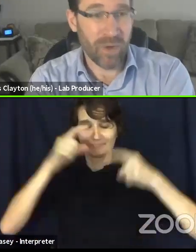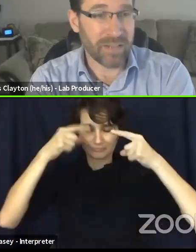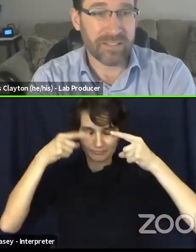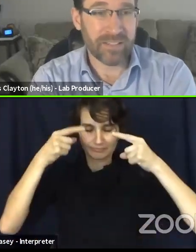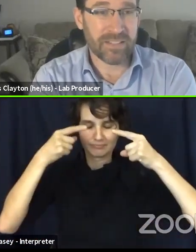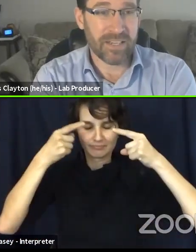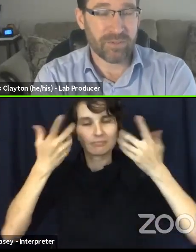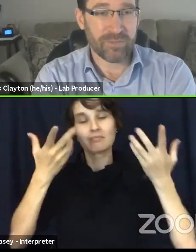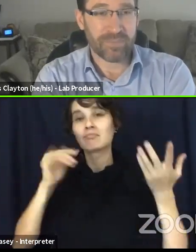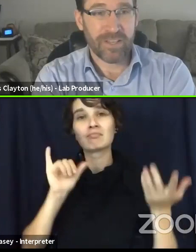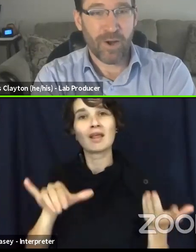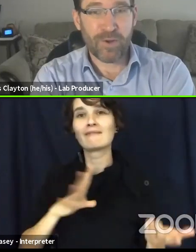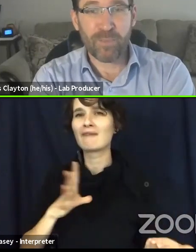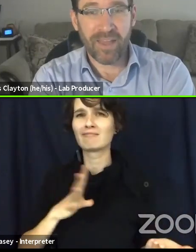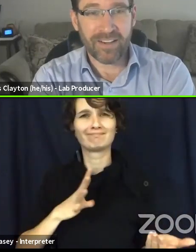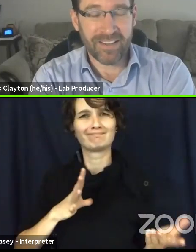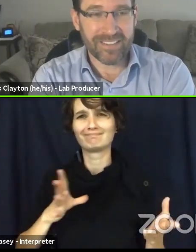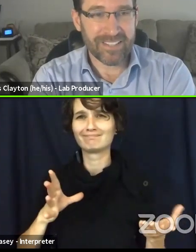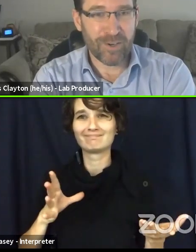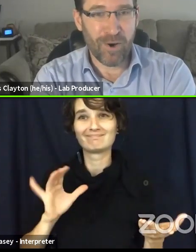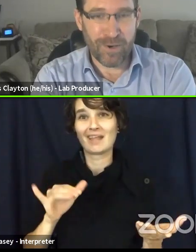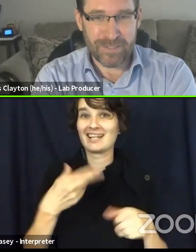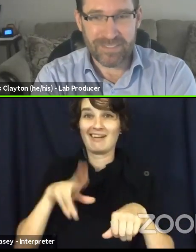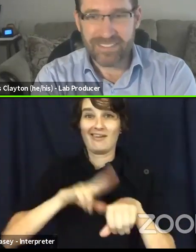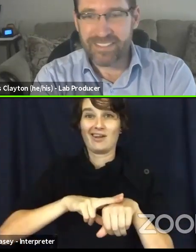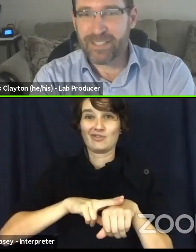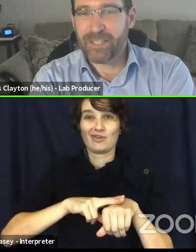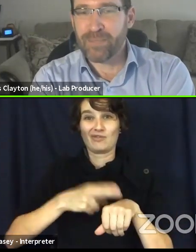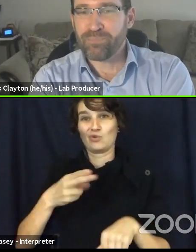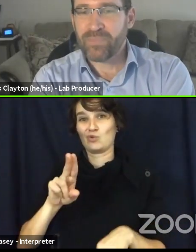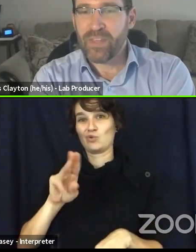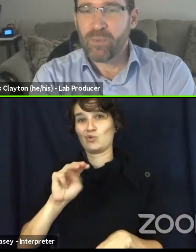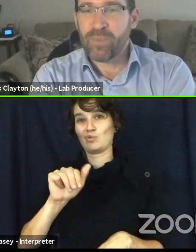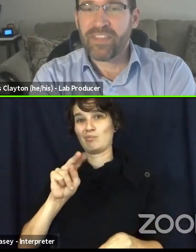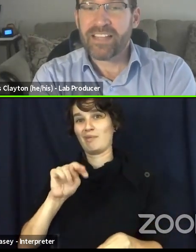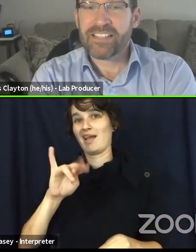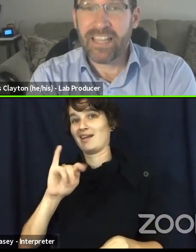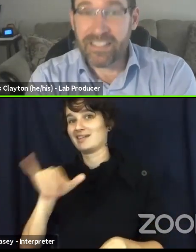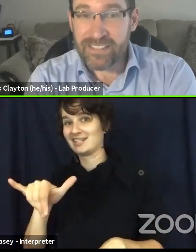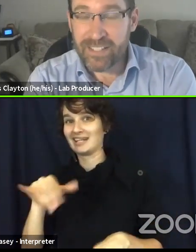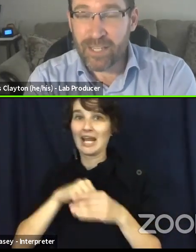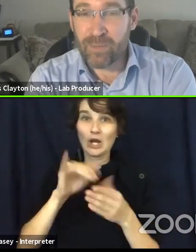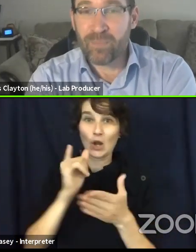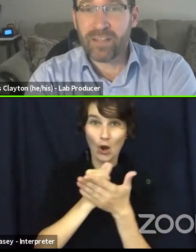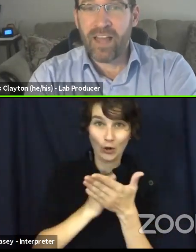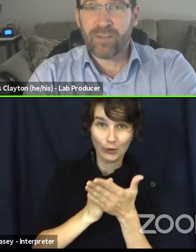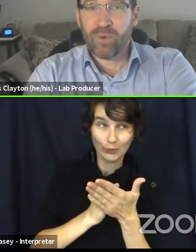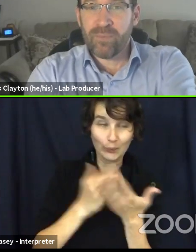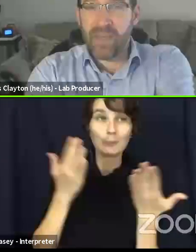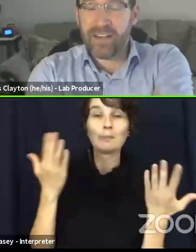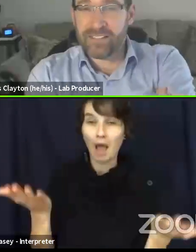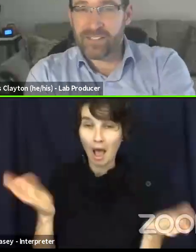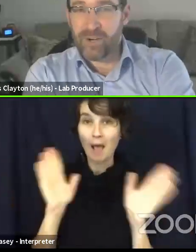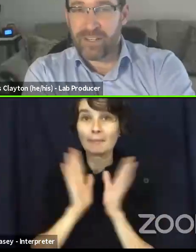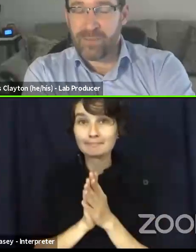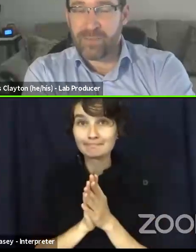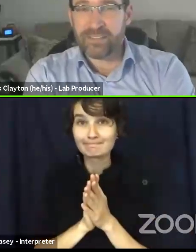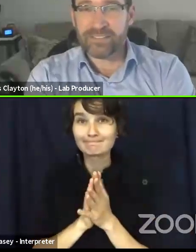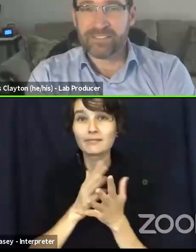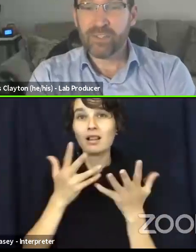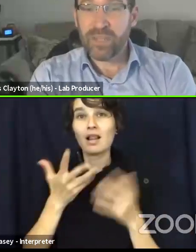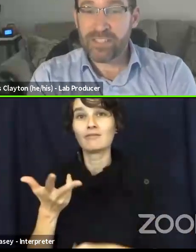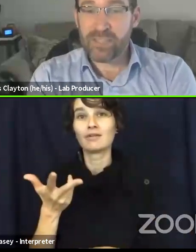that's great. And that's the nature of our humanity in our art. But that said, a lot of what Mattie and Scarlett